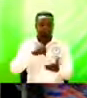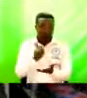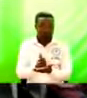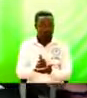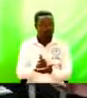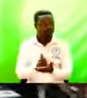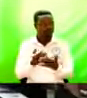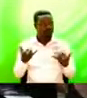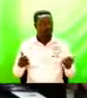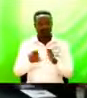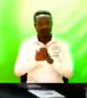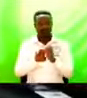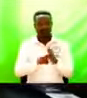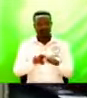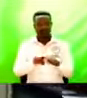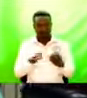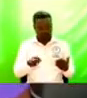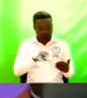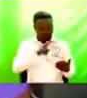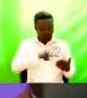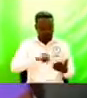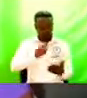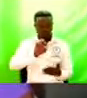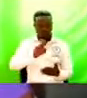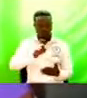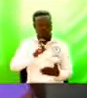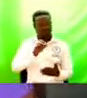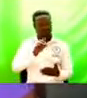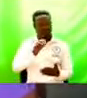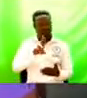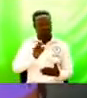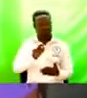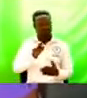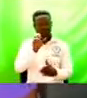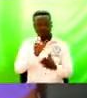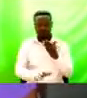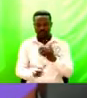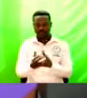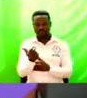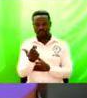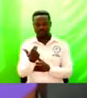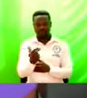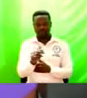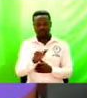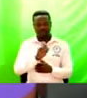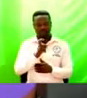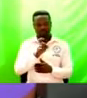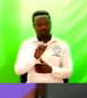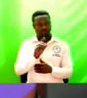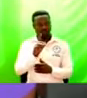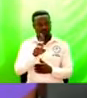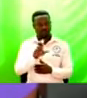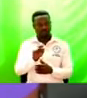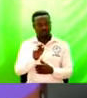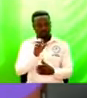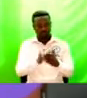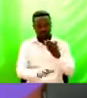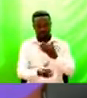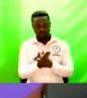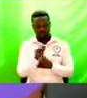Let's open our Bibles to Exodus chapter 13. Exodus chapter 13, reading from verse